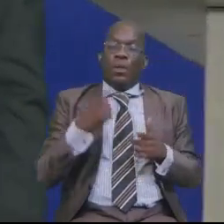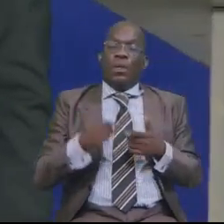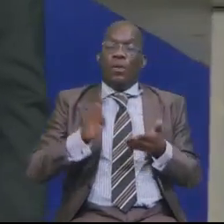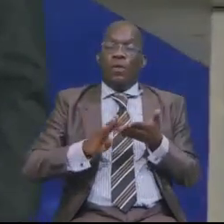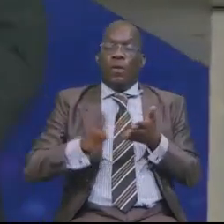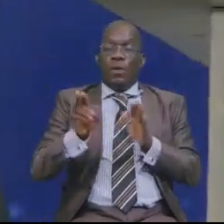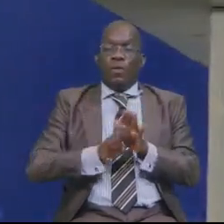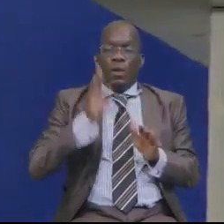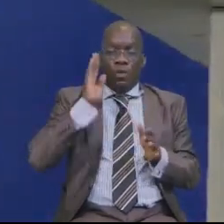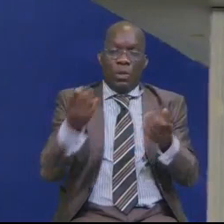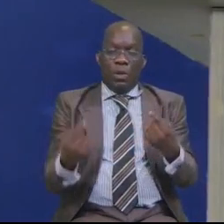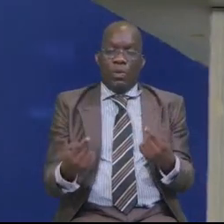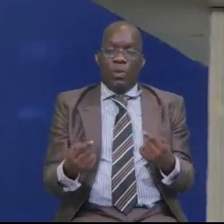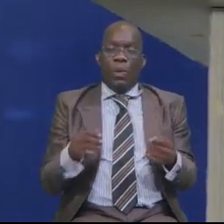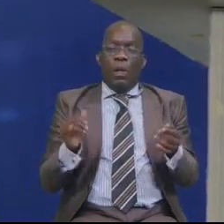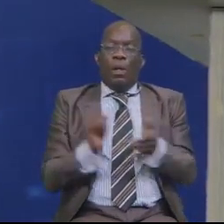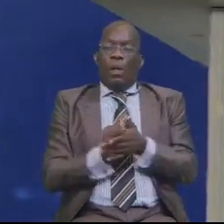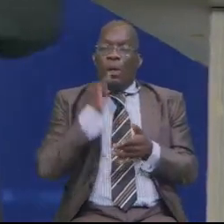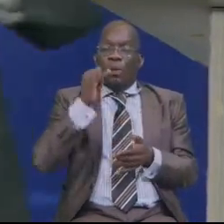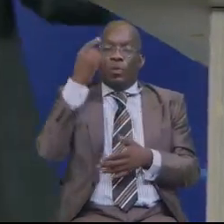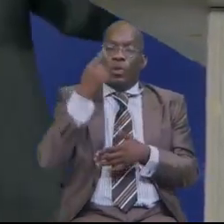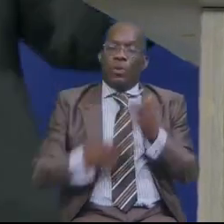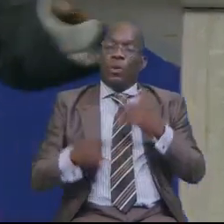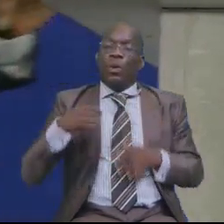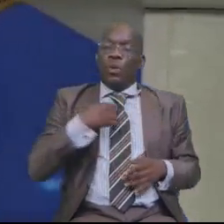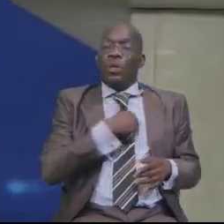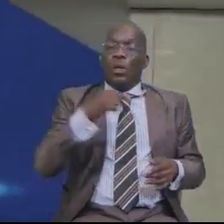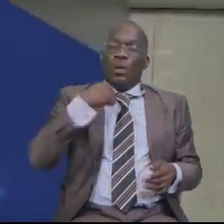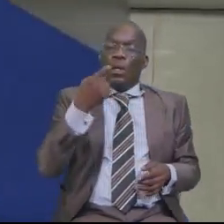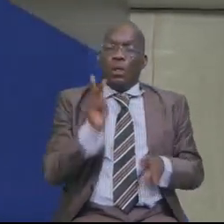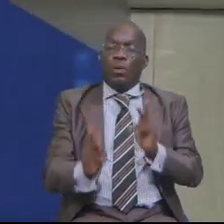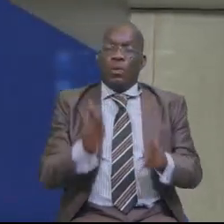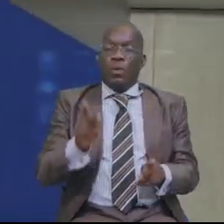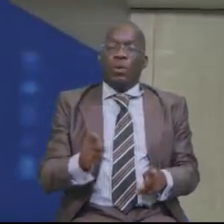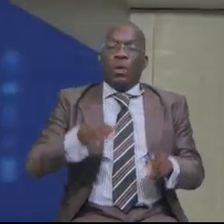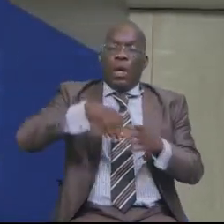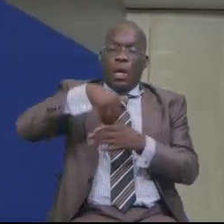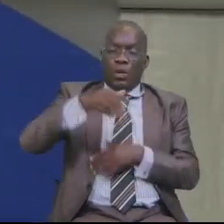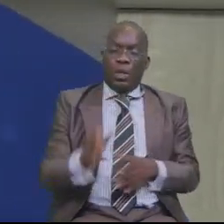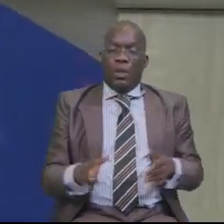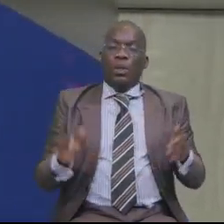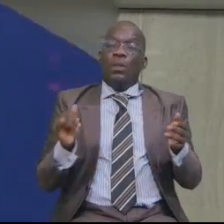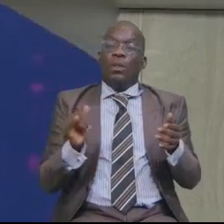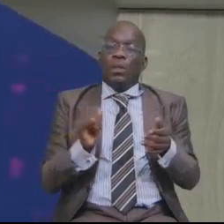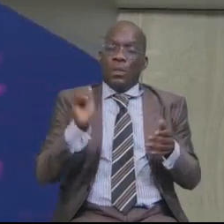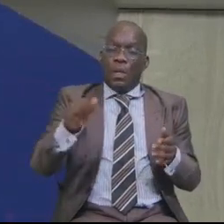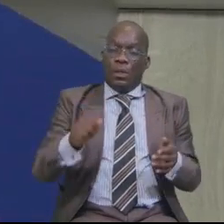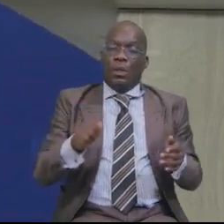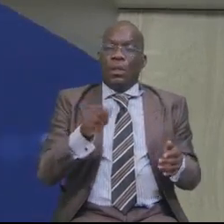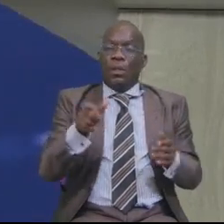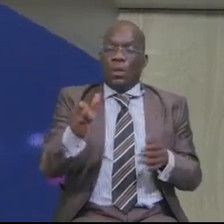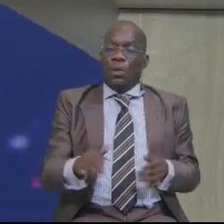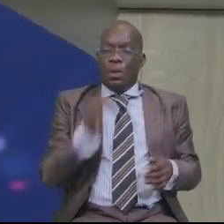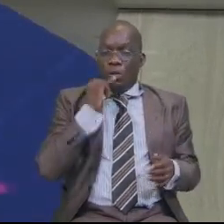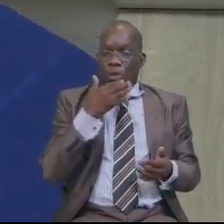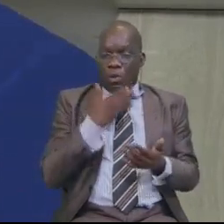tell the congregation outside on the field. We tell them, yes, God is good, but you have to turn